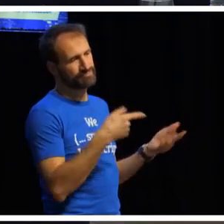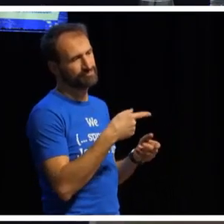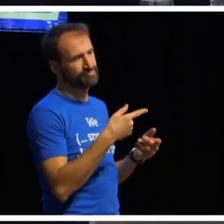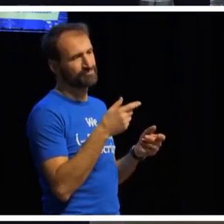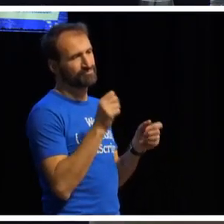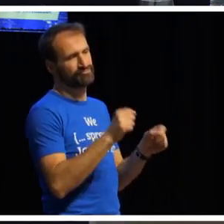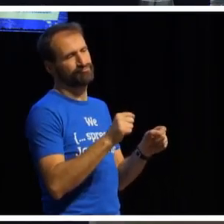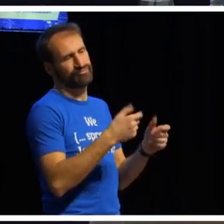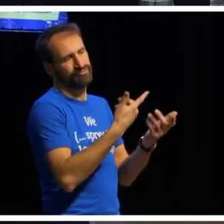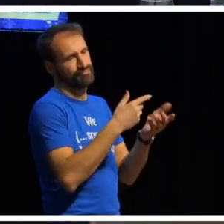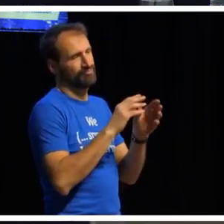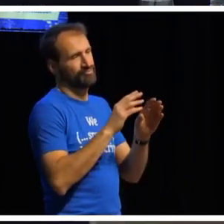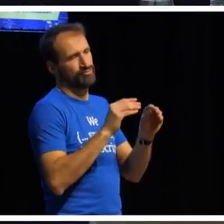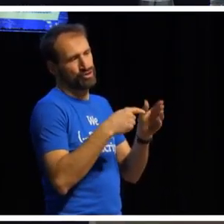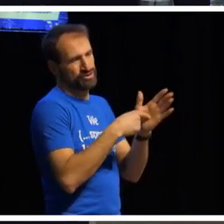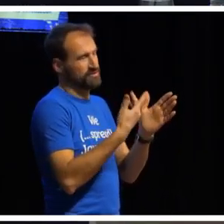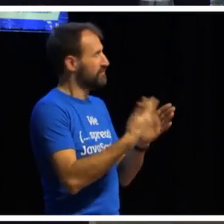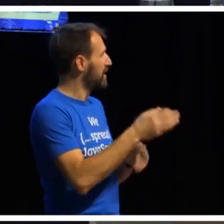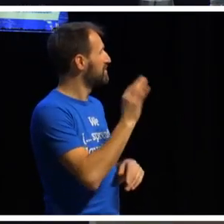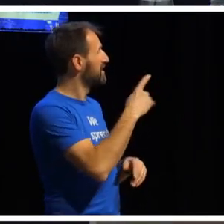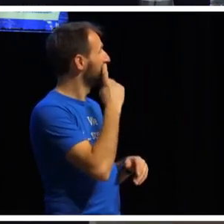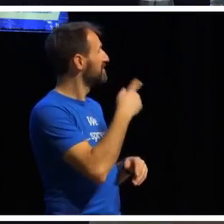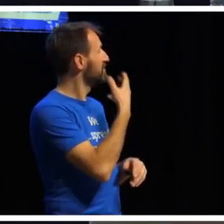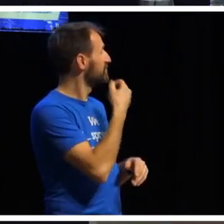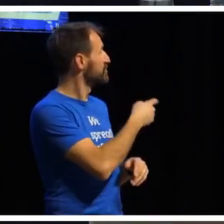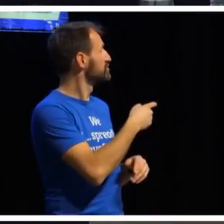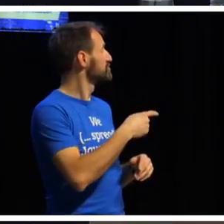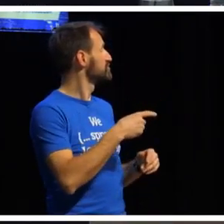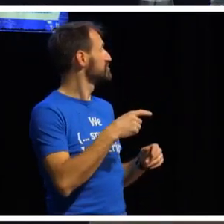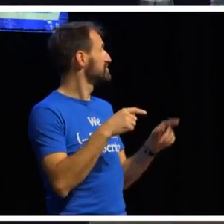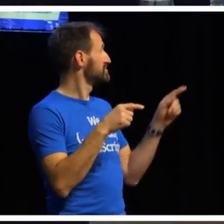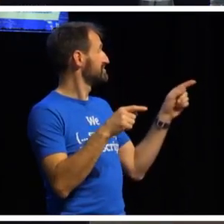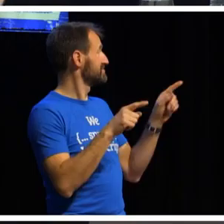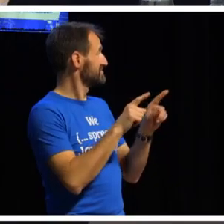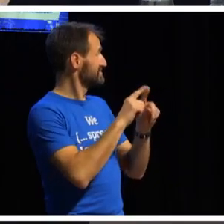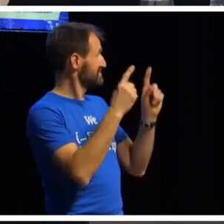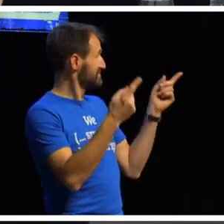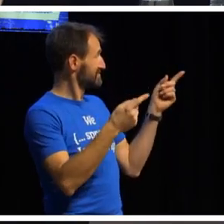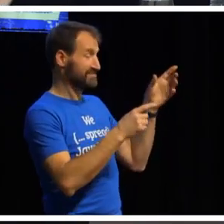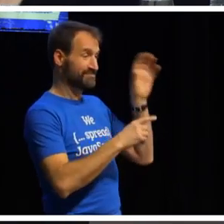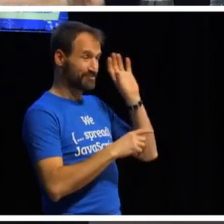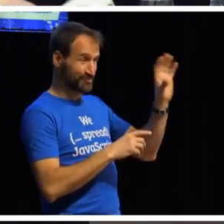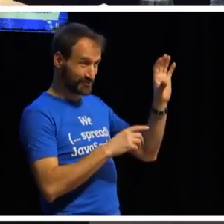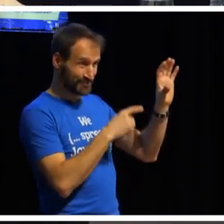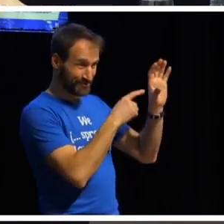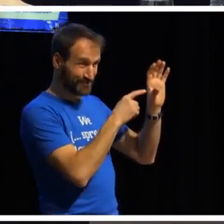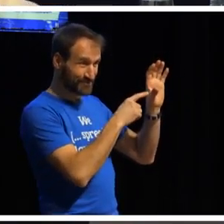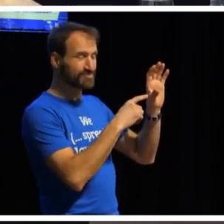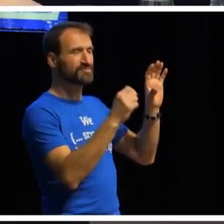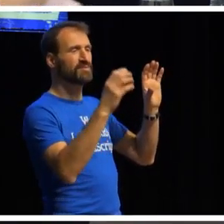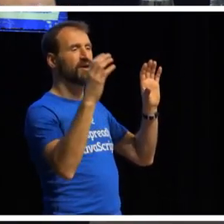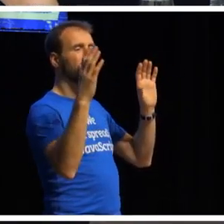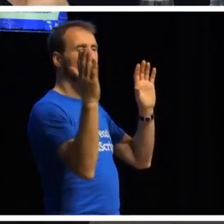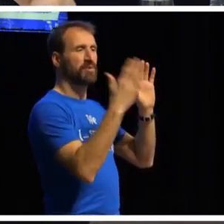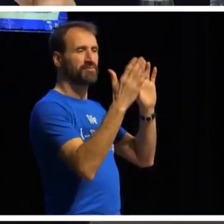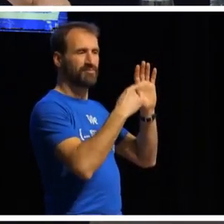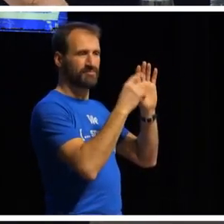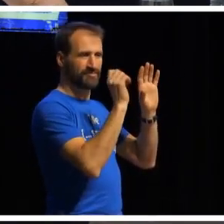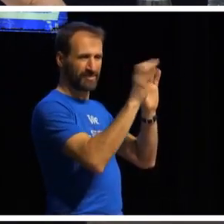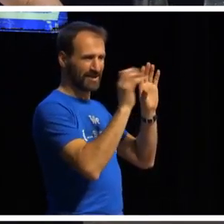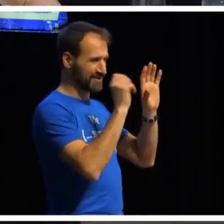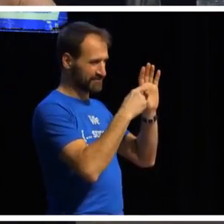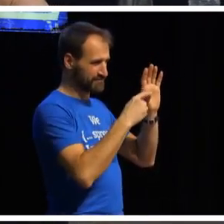computer. If you wanted to light something else up, it's just a matter of plugging it into the pins. So this is a button and a light. If I plug